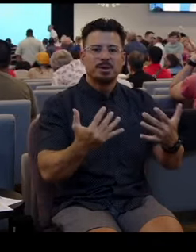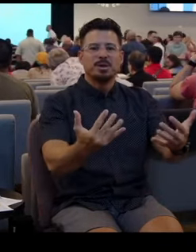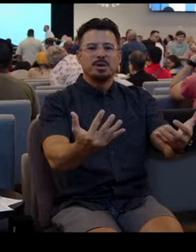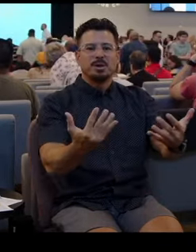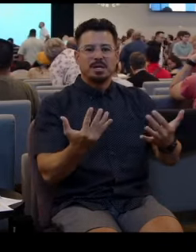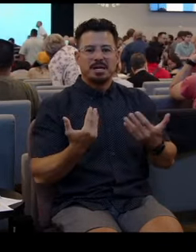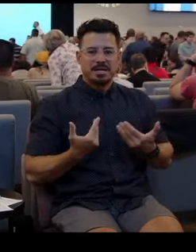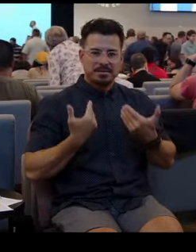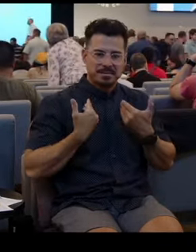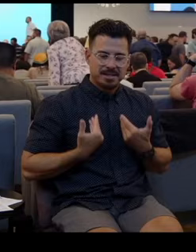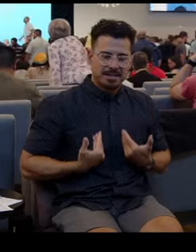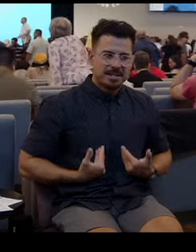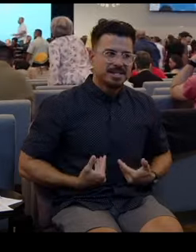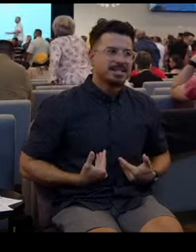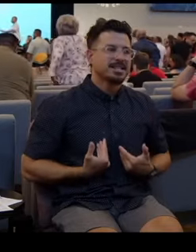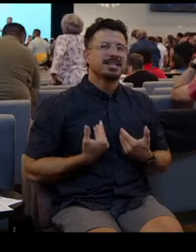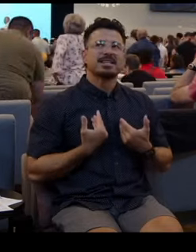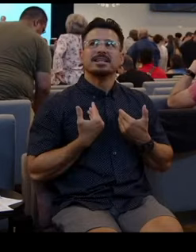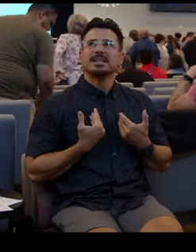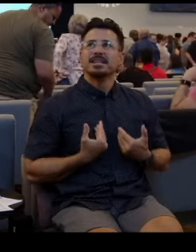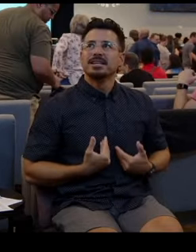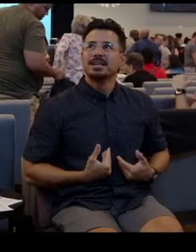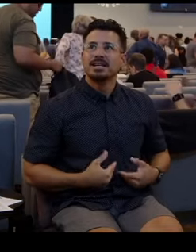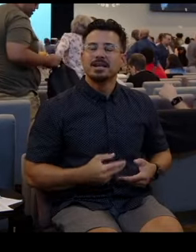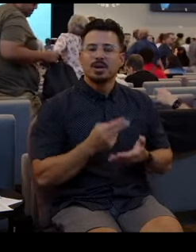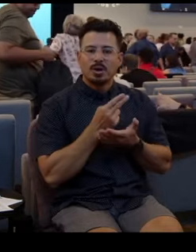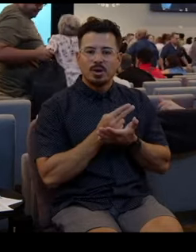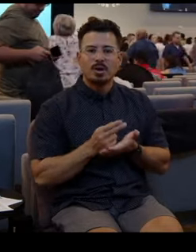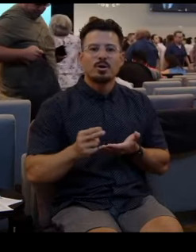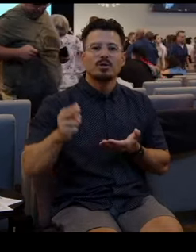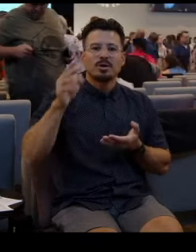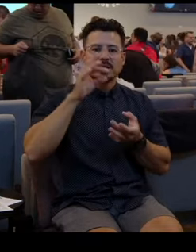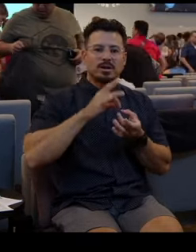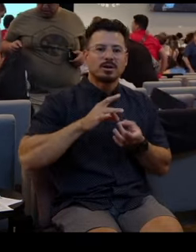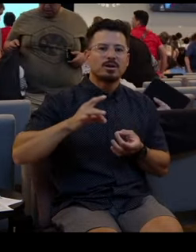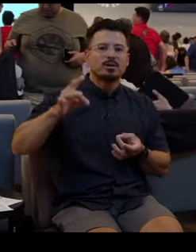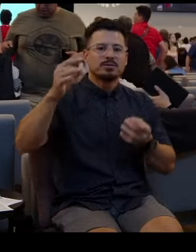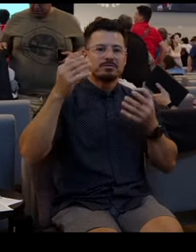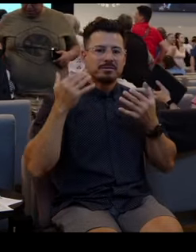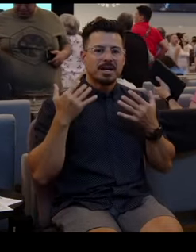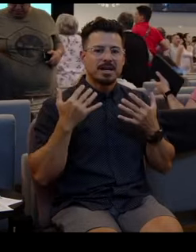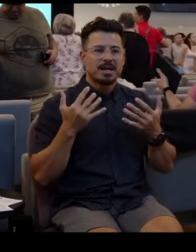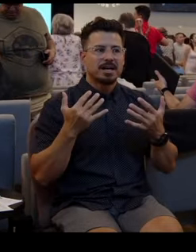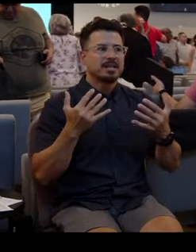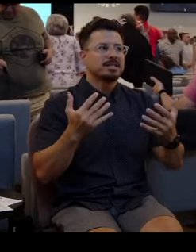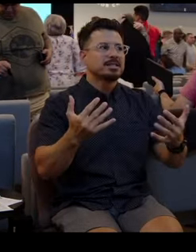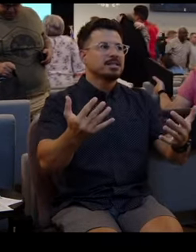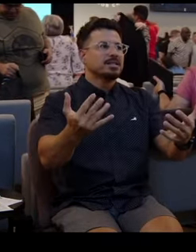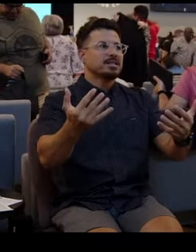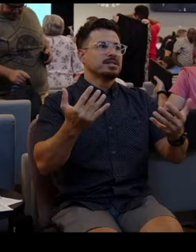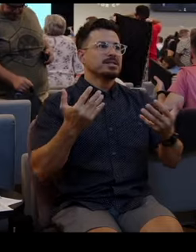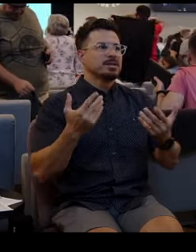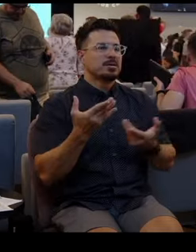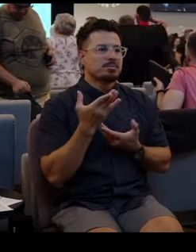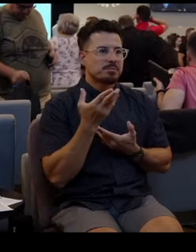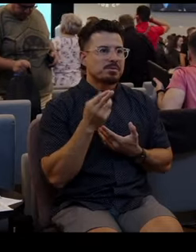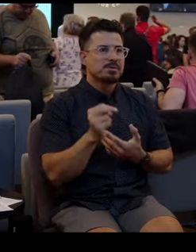Come on, James. Come on, Ghost fire